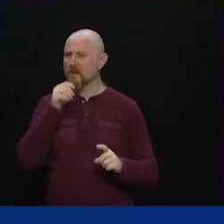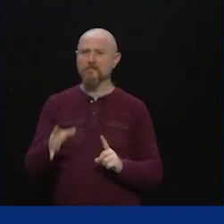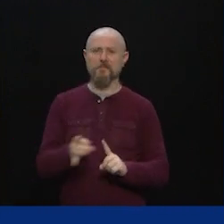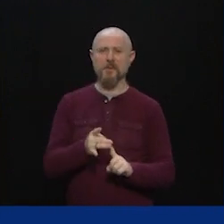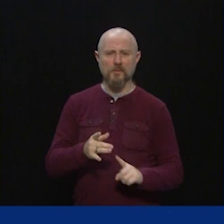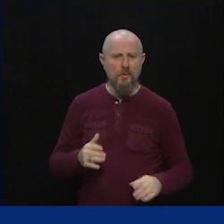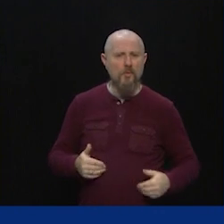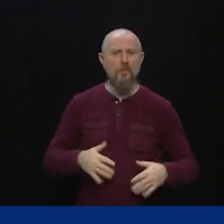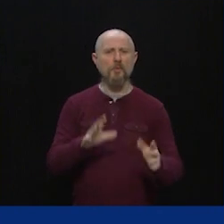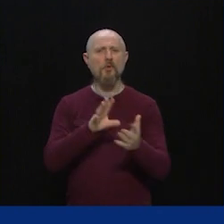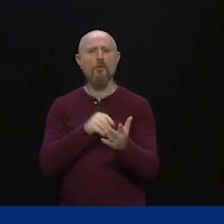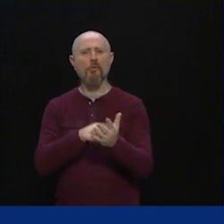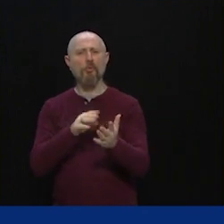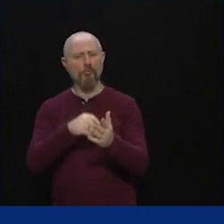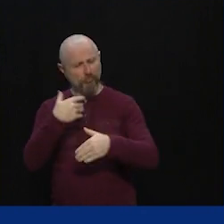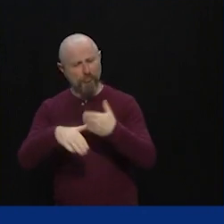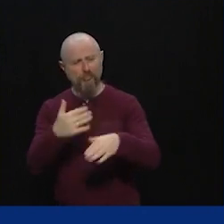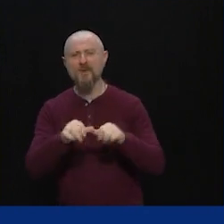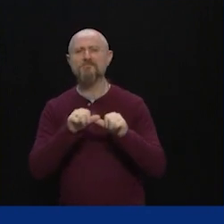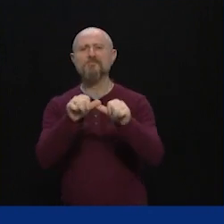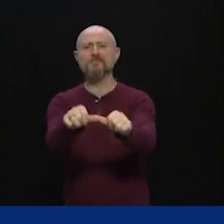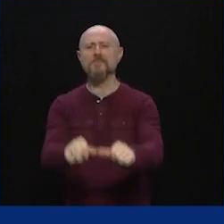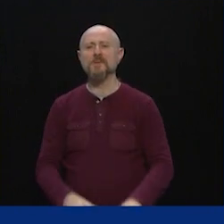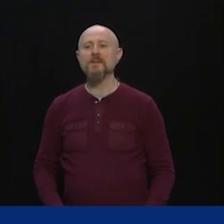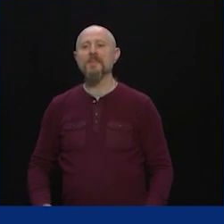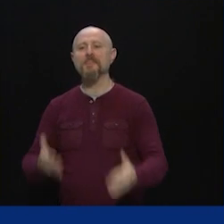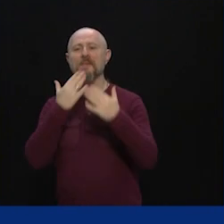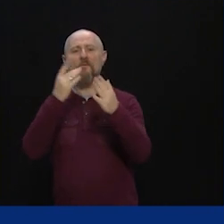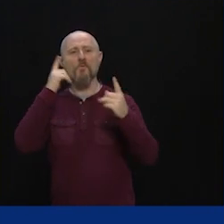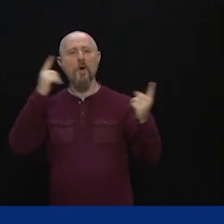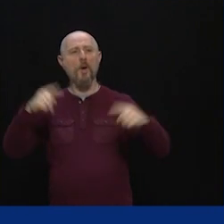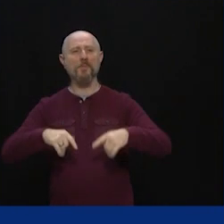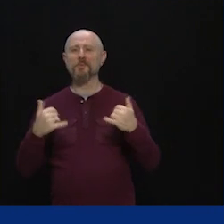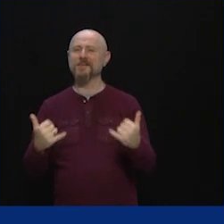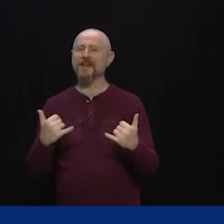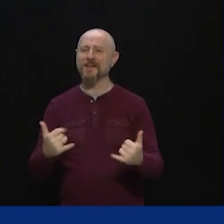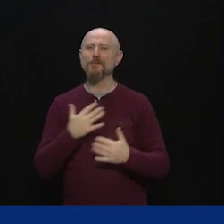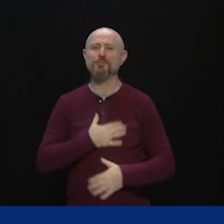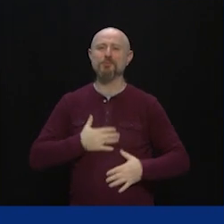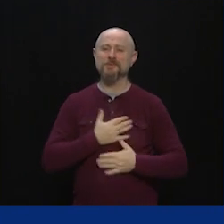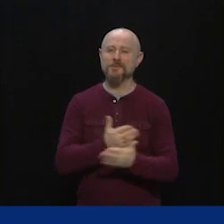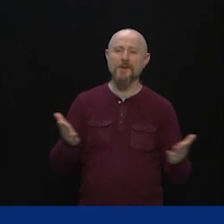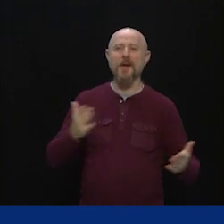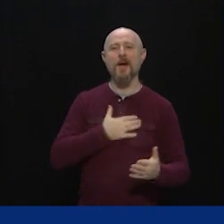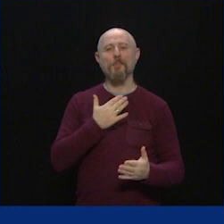All right, thank you very much for coming out today. Really appreciate it, everybody. Thank you. Happy New Year. Happy New Year.